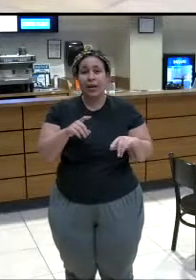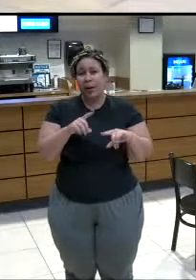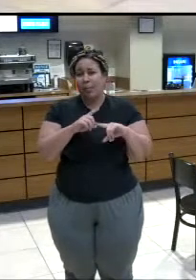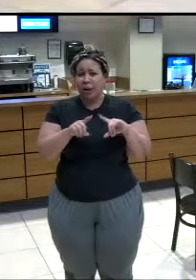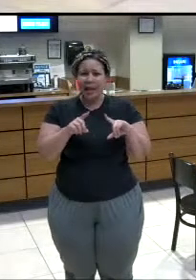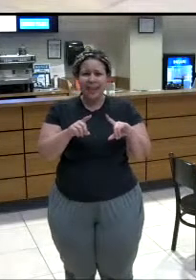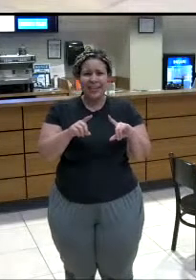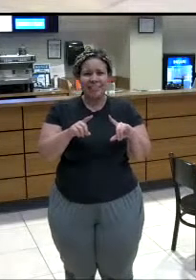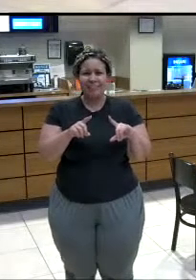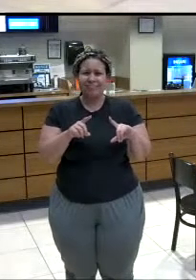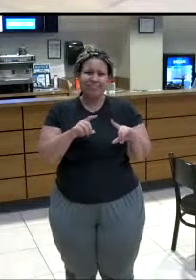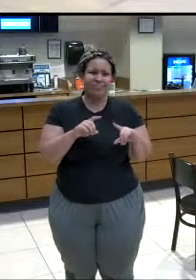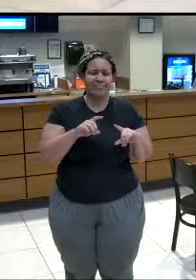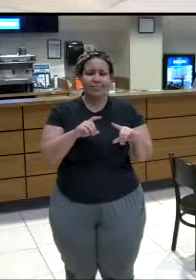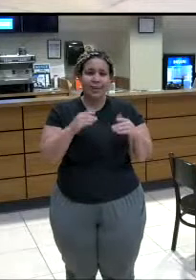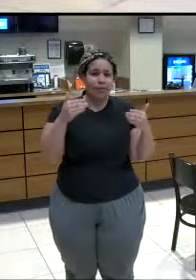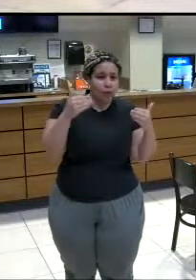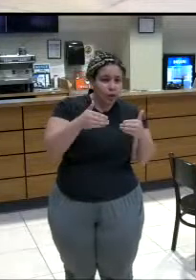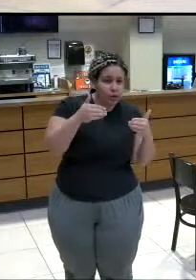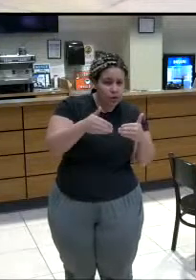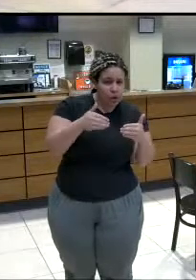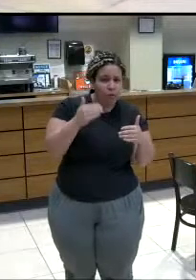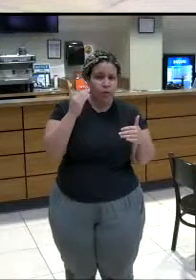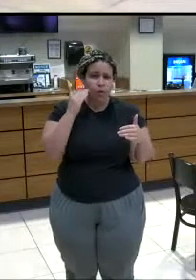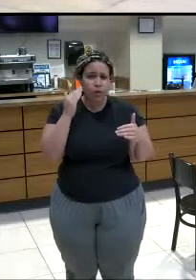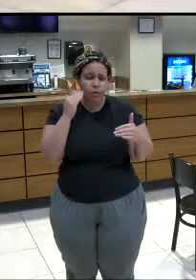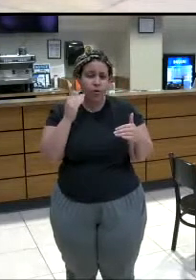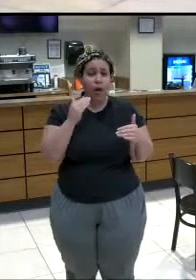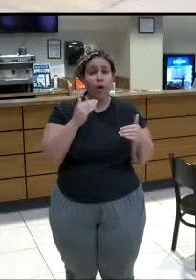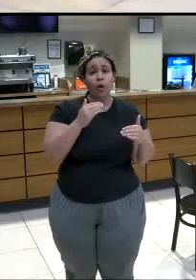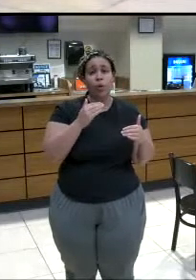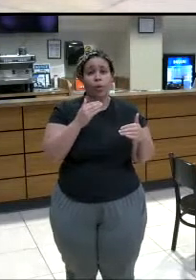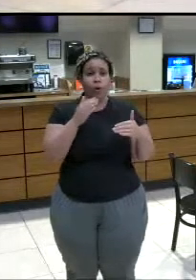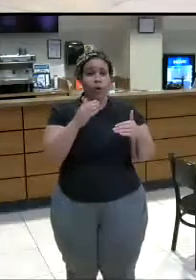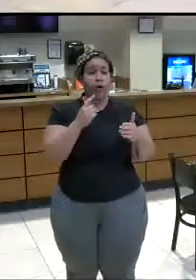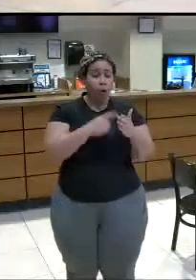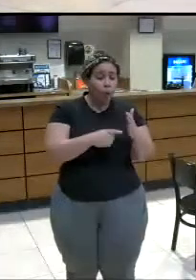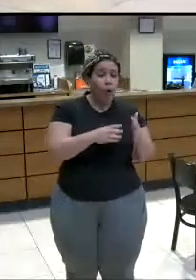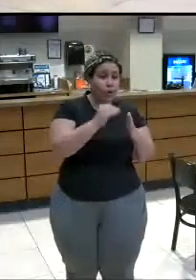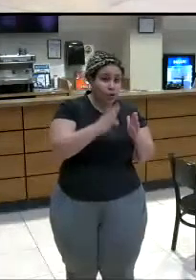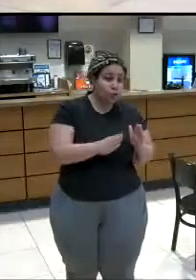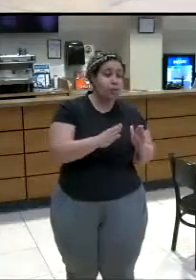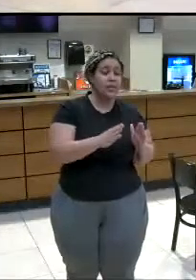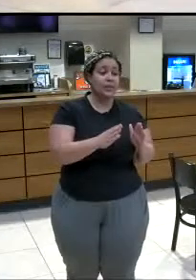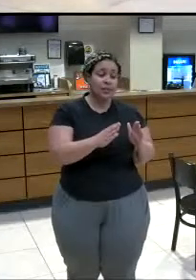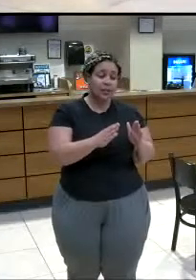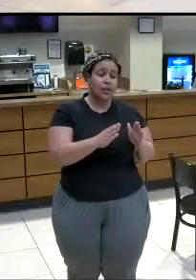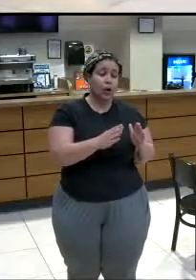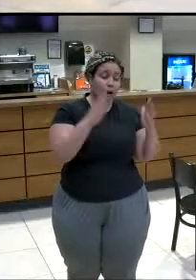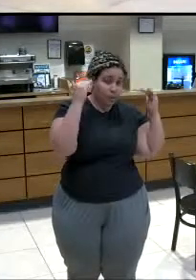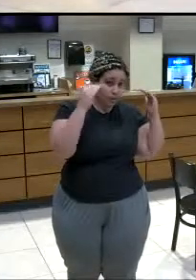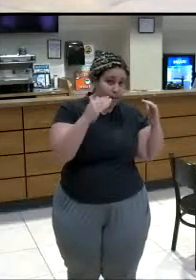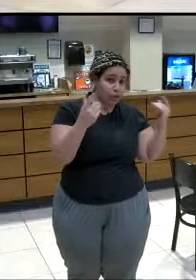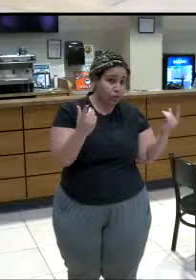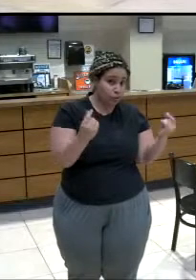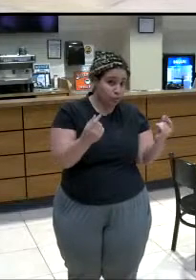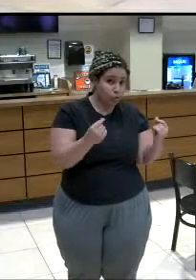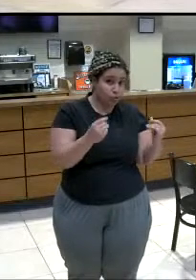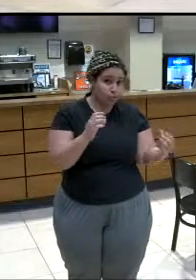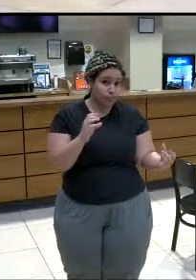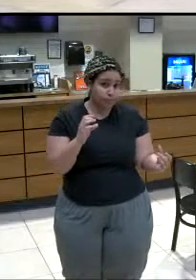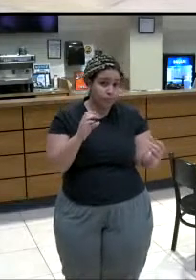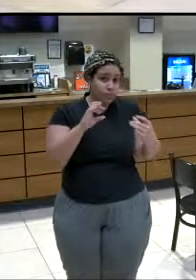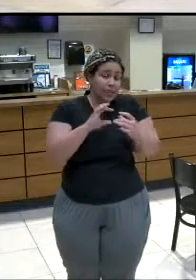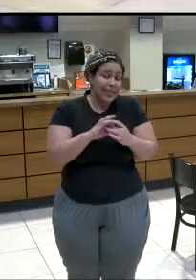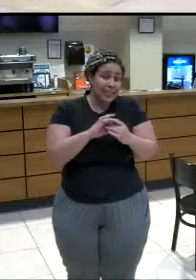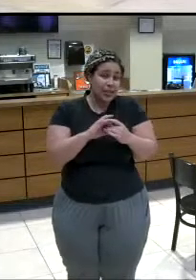term really about the alignment to what students are expected to be able to do as it relates to the standard, and then how they're